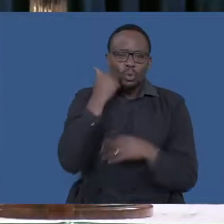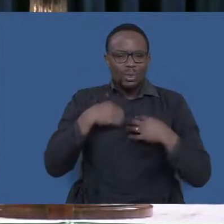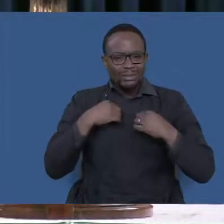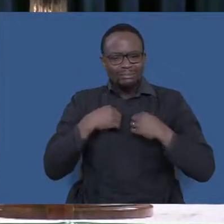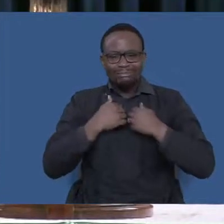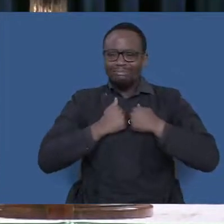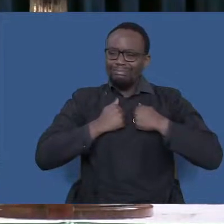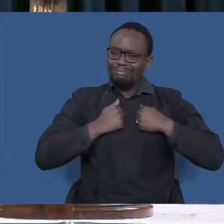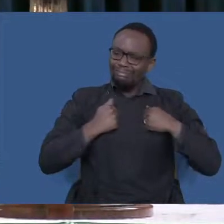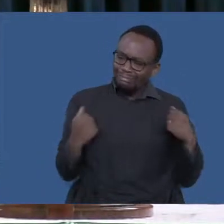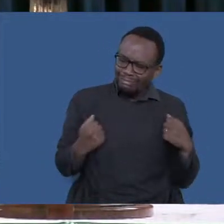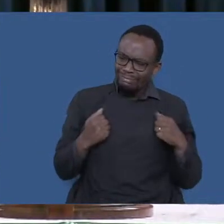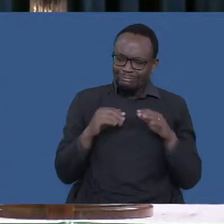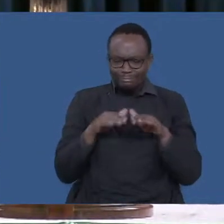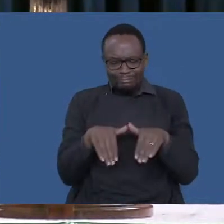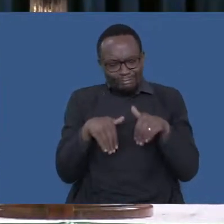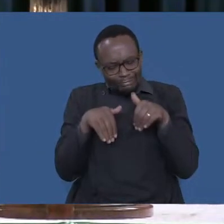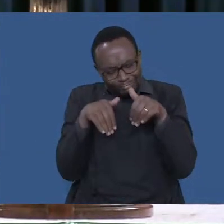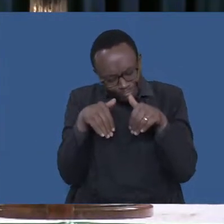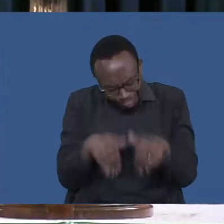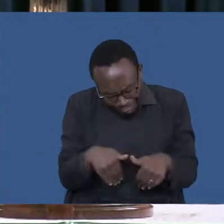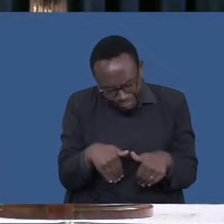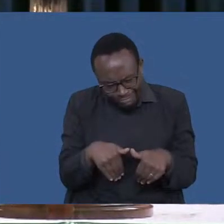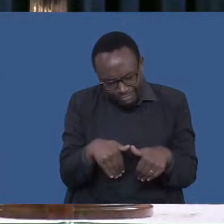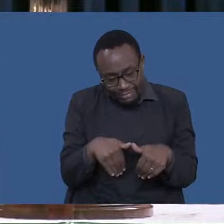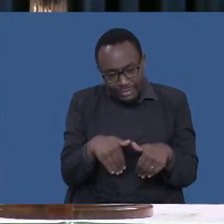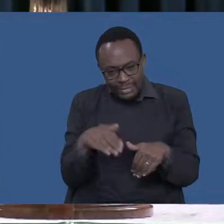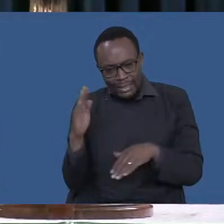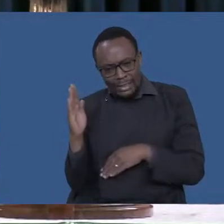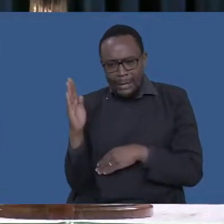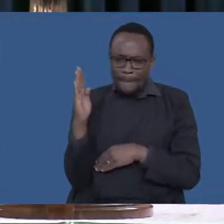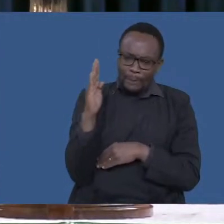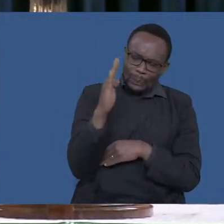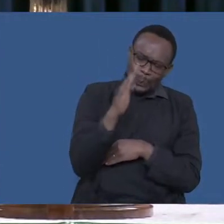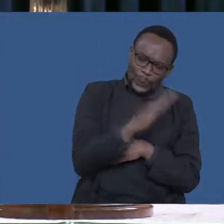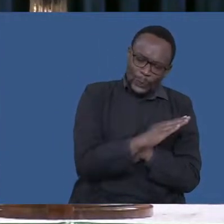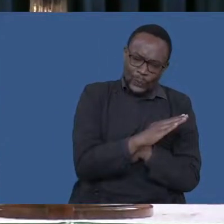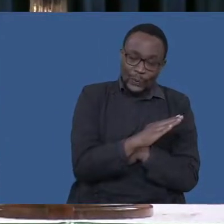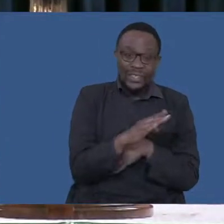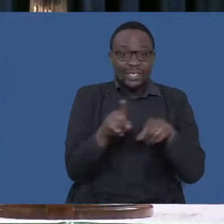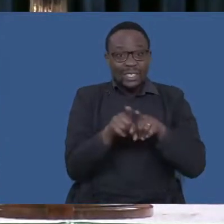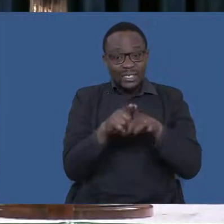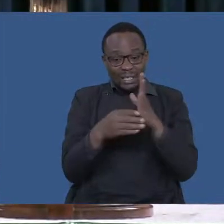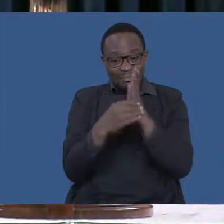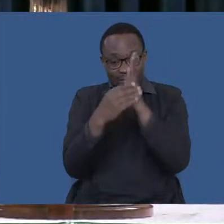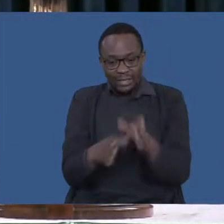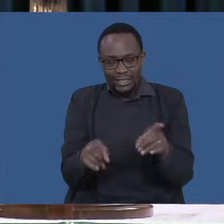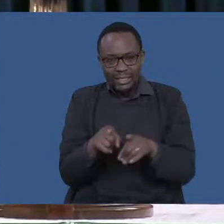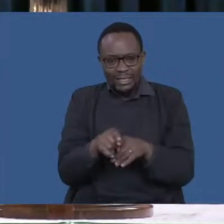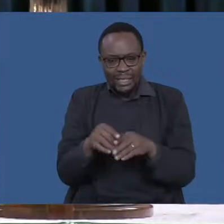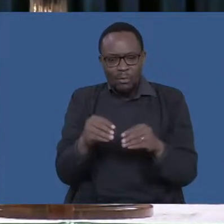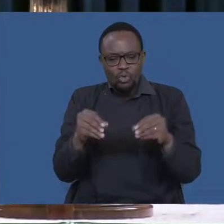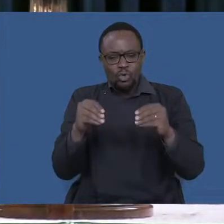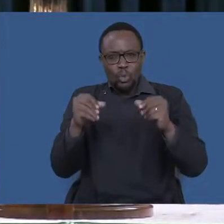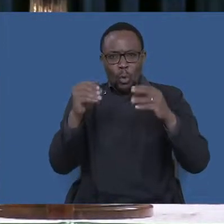down to the ground before the ark of the Lord, remaining there till evening. The elders of Israel did the same and sprinkled dust on their